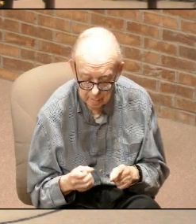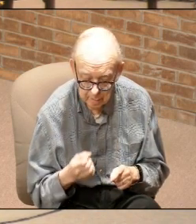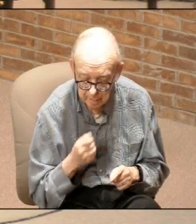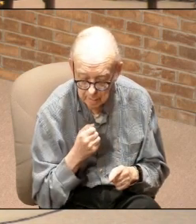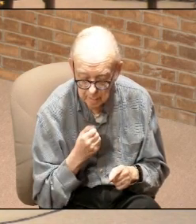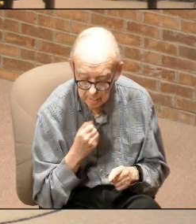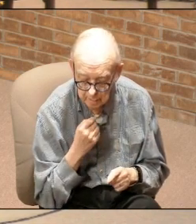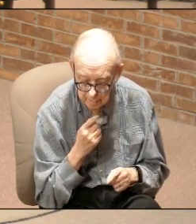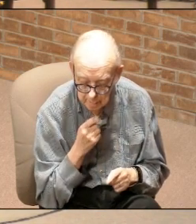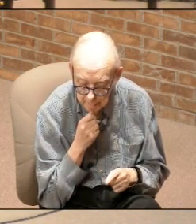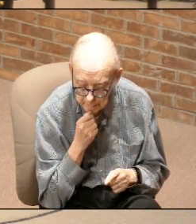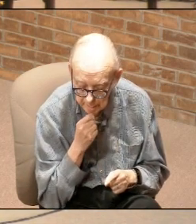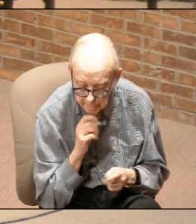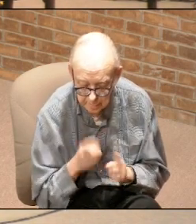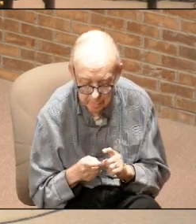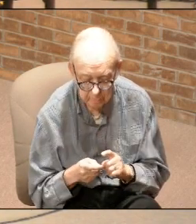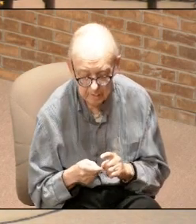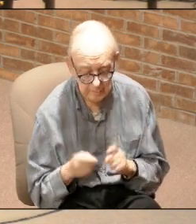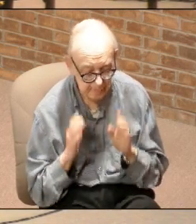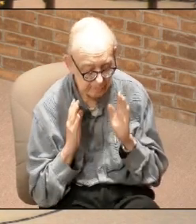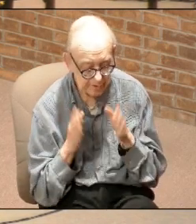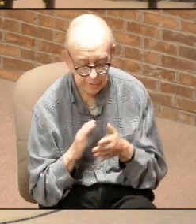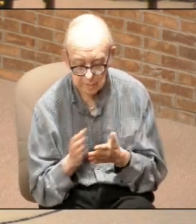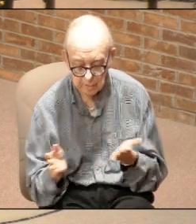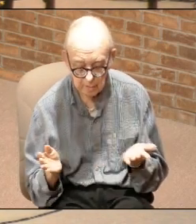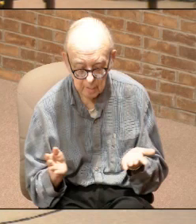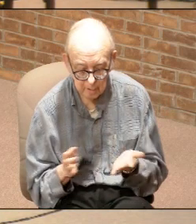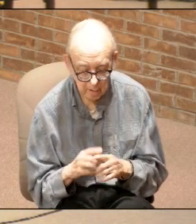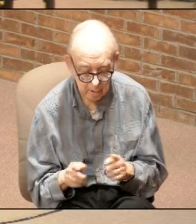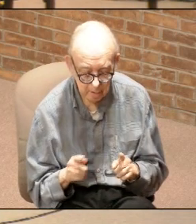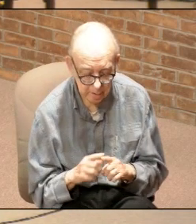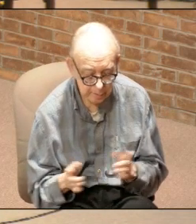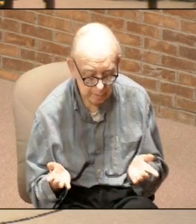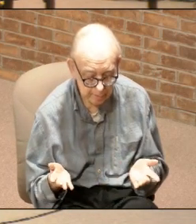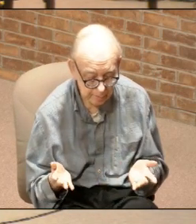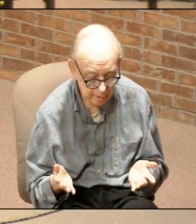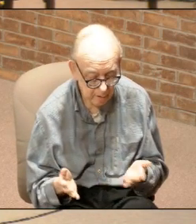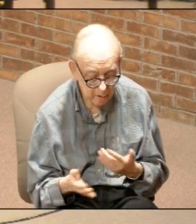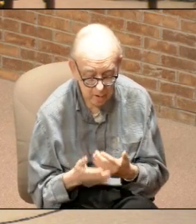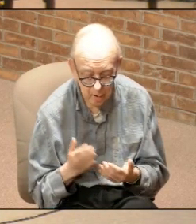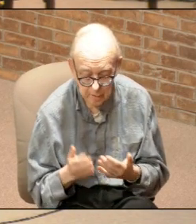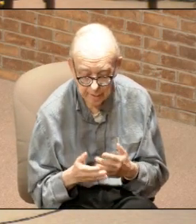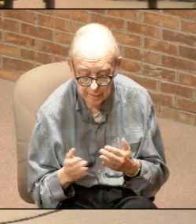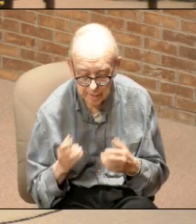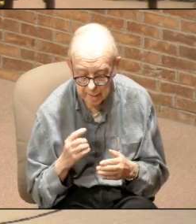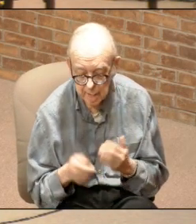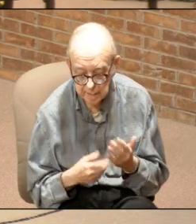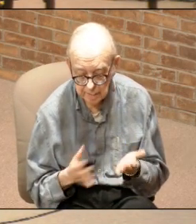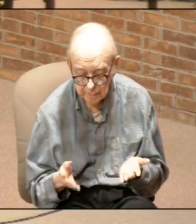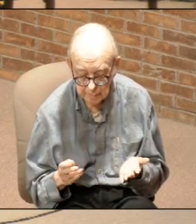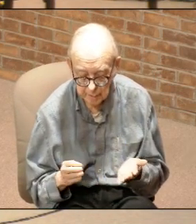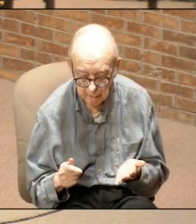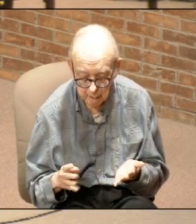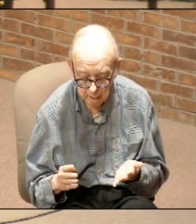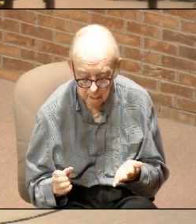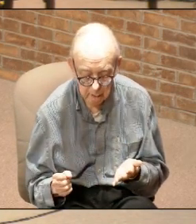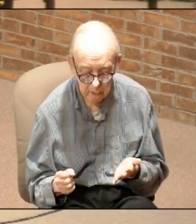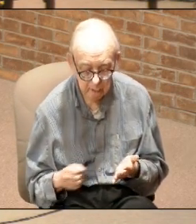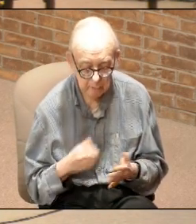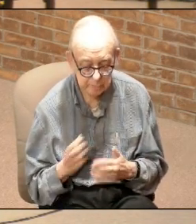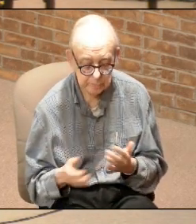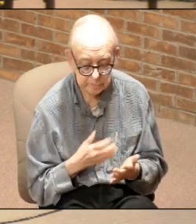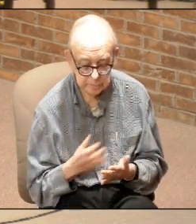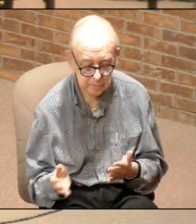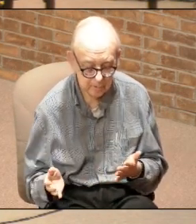so engrossed in something else that it could have been on for 49 and a half miles and so the next thing i'm doing